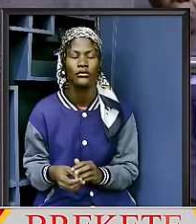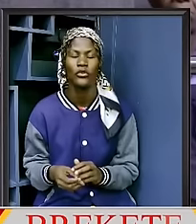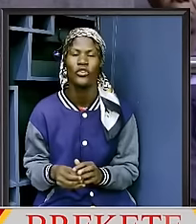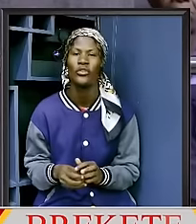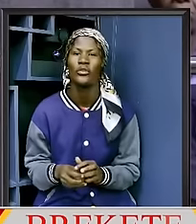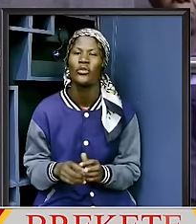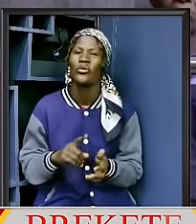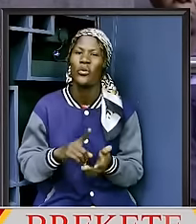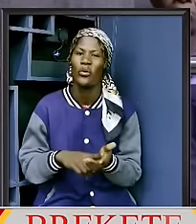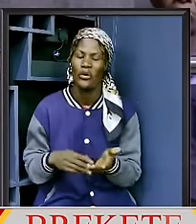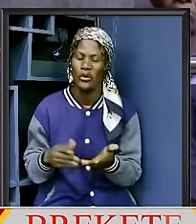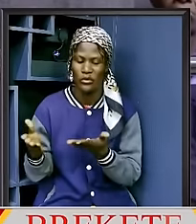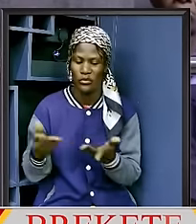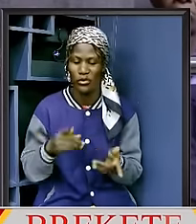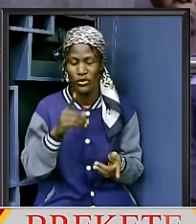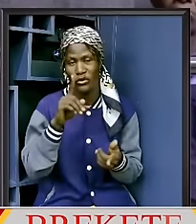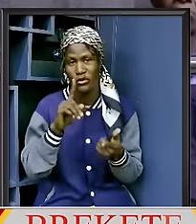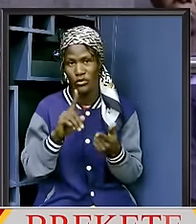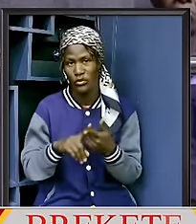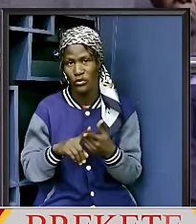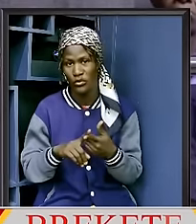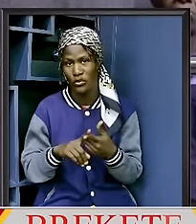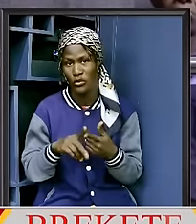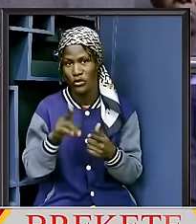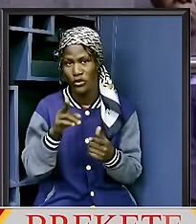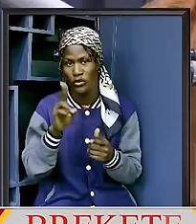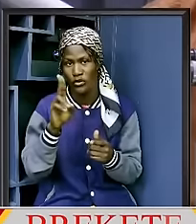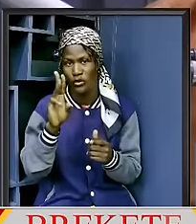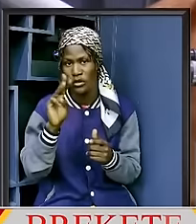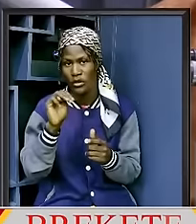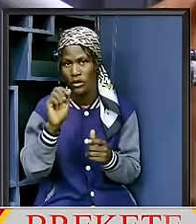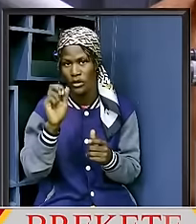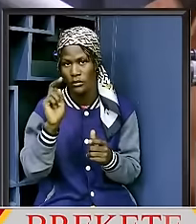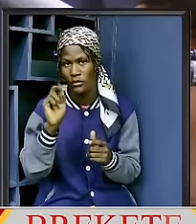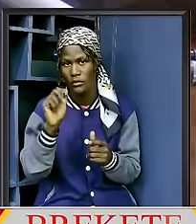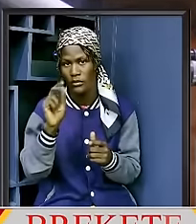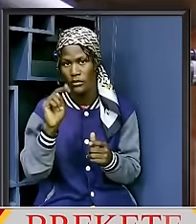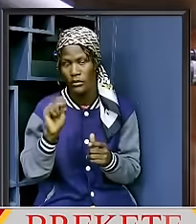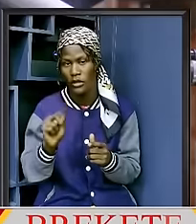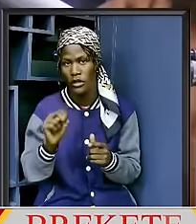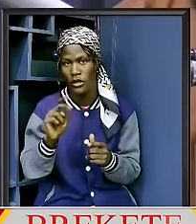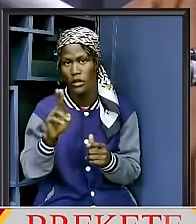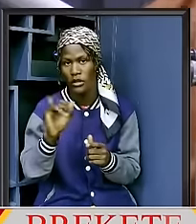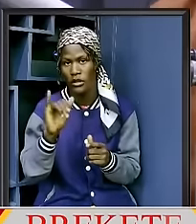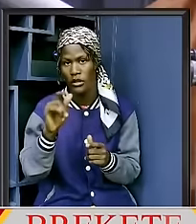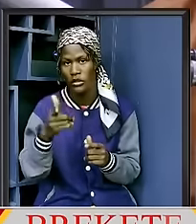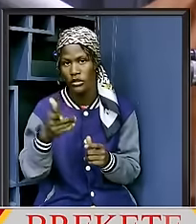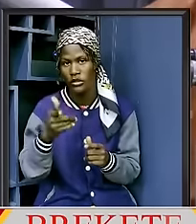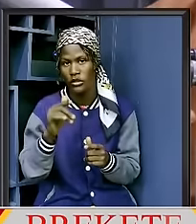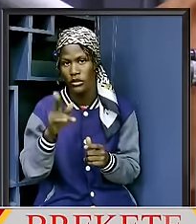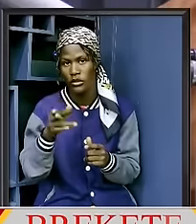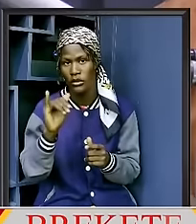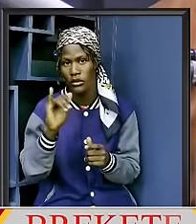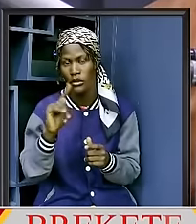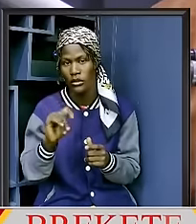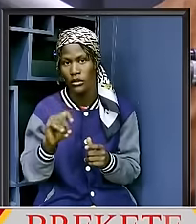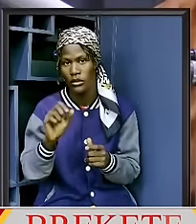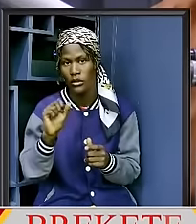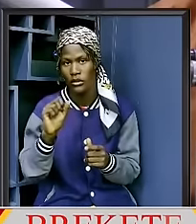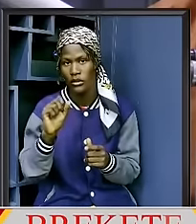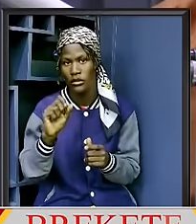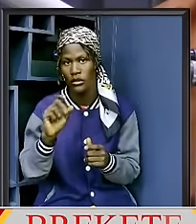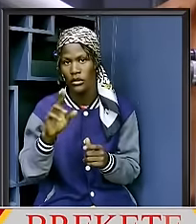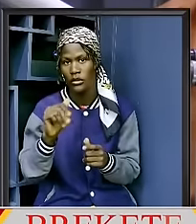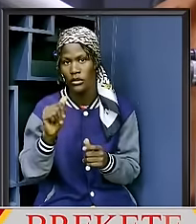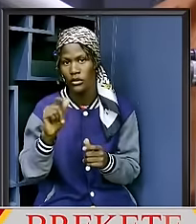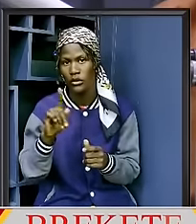Wetin carry you come Human Rights Radio and Television Brekete Family? Good morning. On Sunday